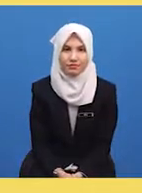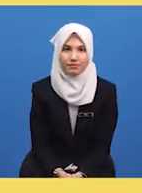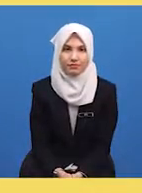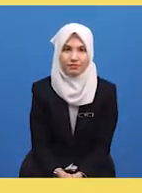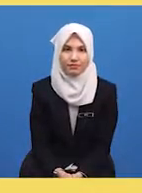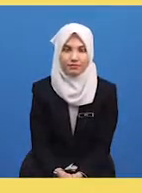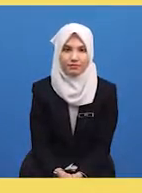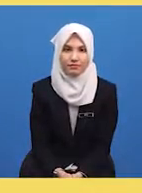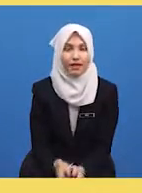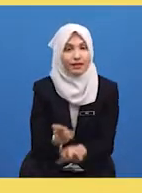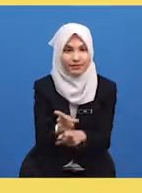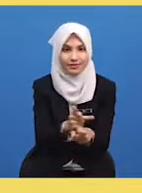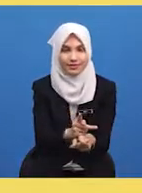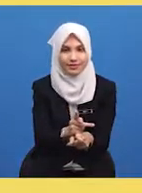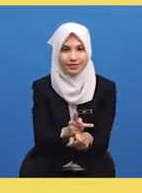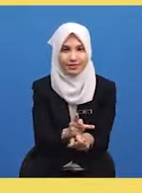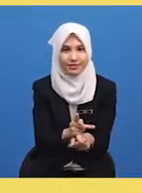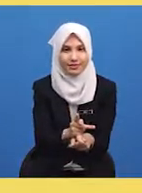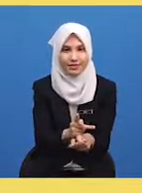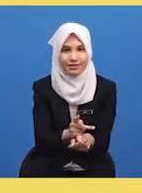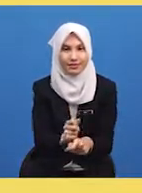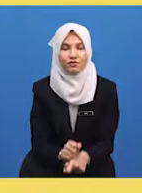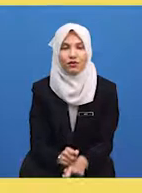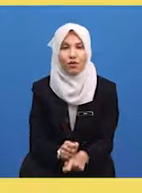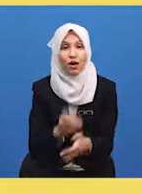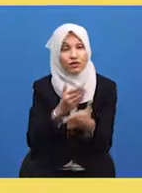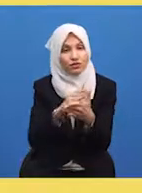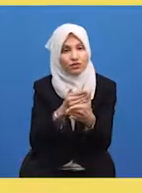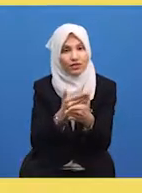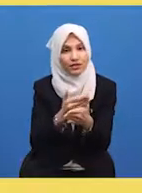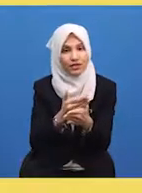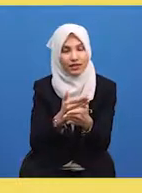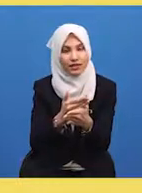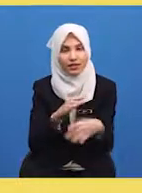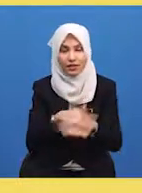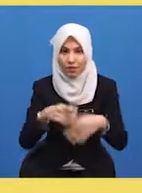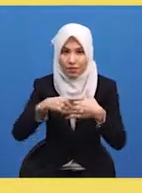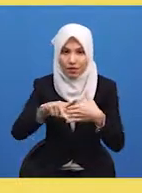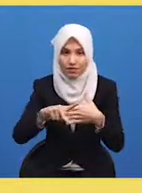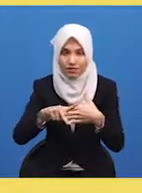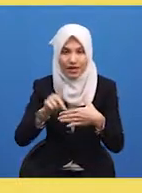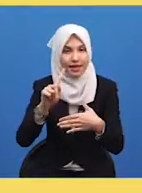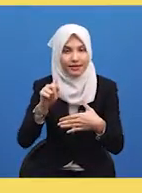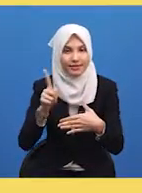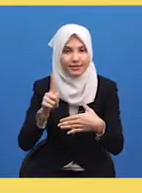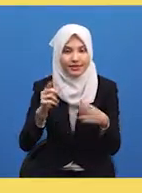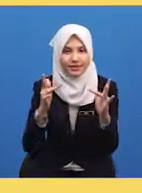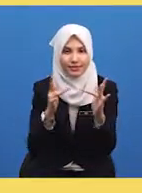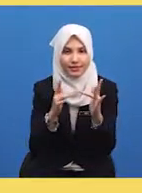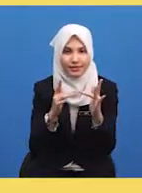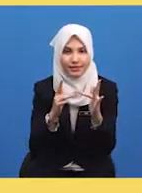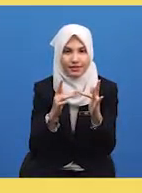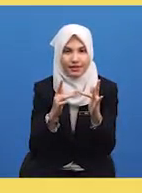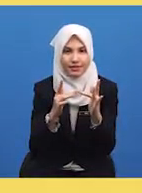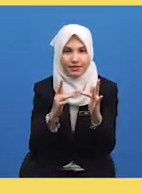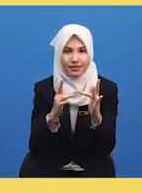Take care with what you share. Don't post anything online that you wouldn't want your